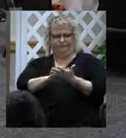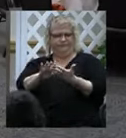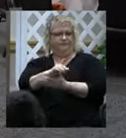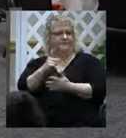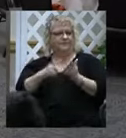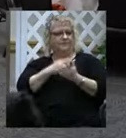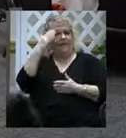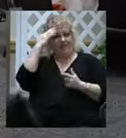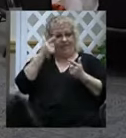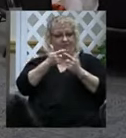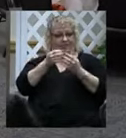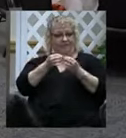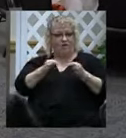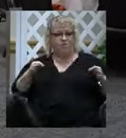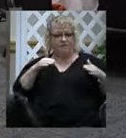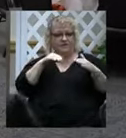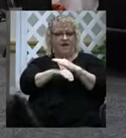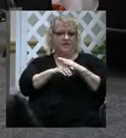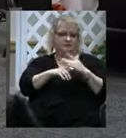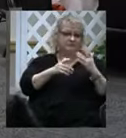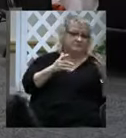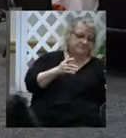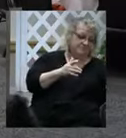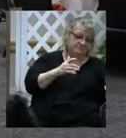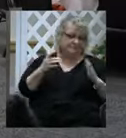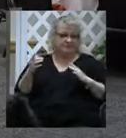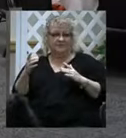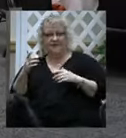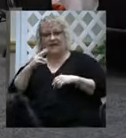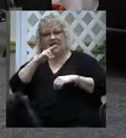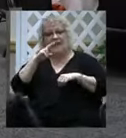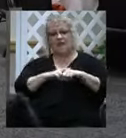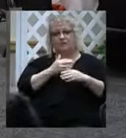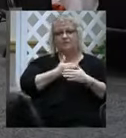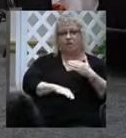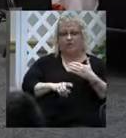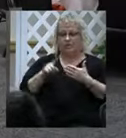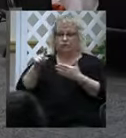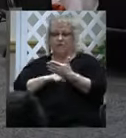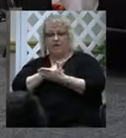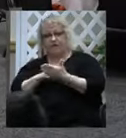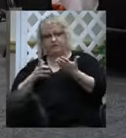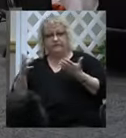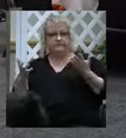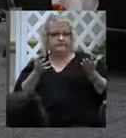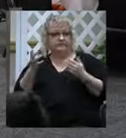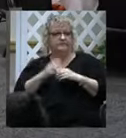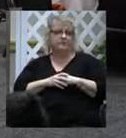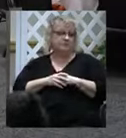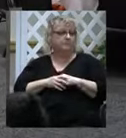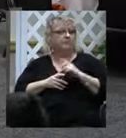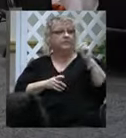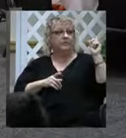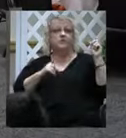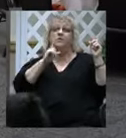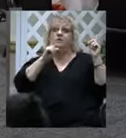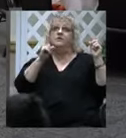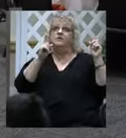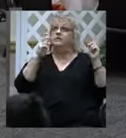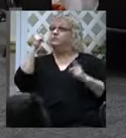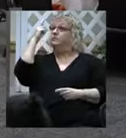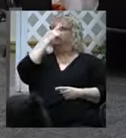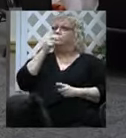about language access and sort of legal lineage that led to it, I mean, it's all about national origin discrimination, but, overthrow of Hawaiian Kingdom. Realistically, the